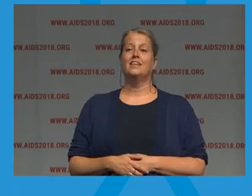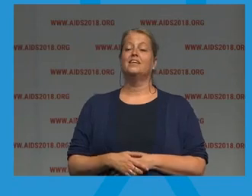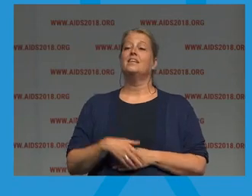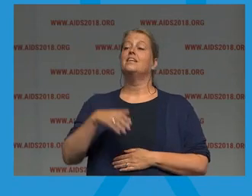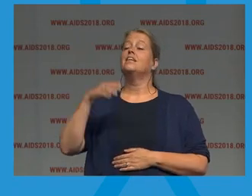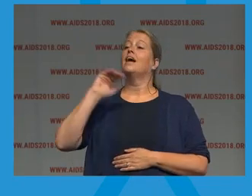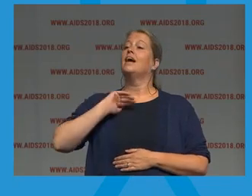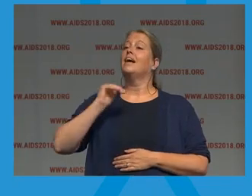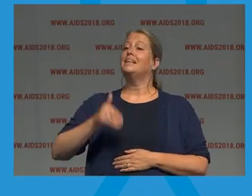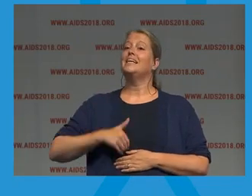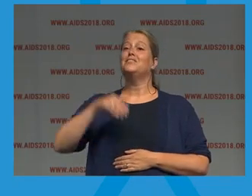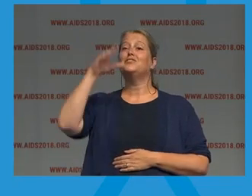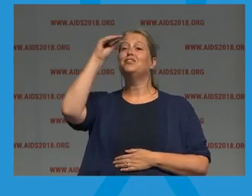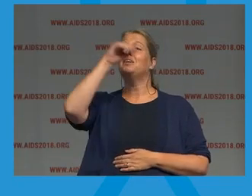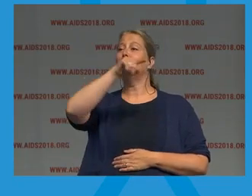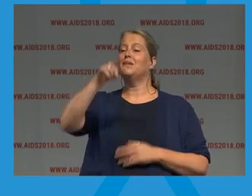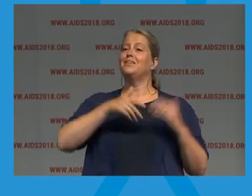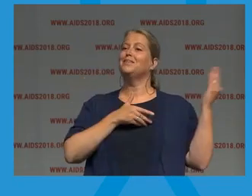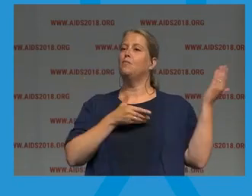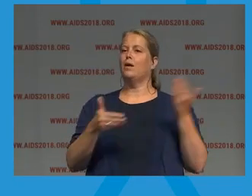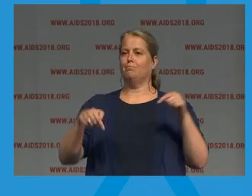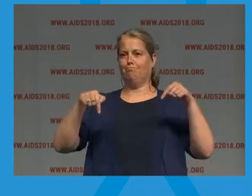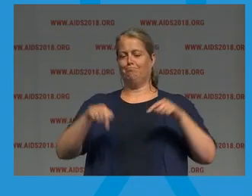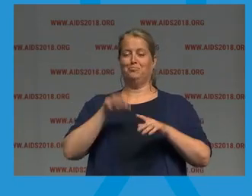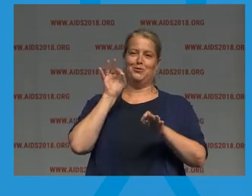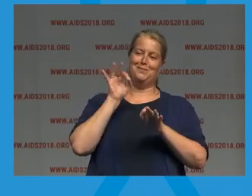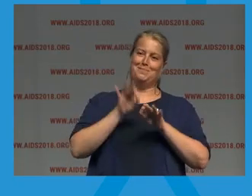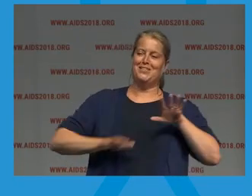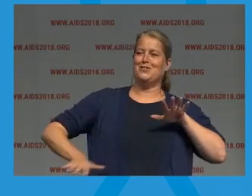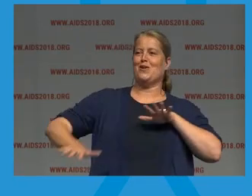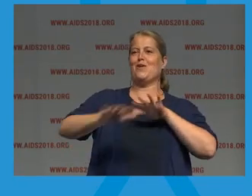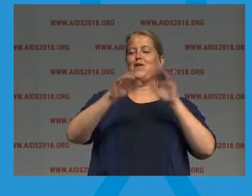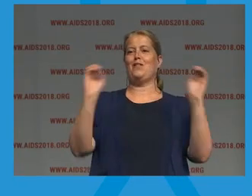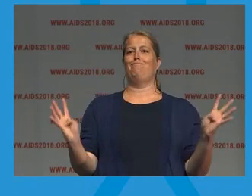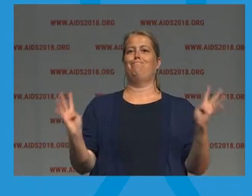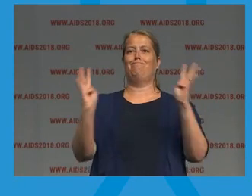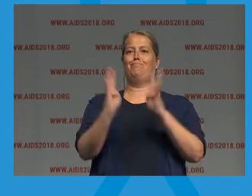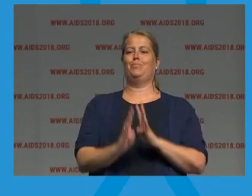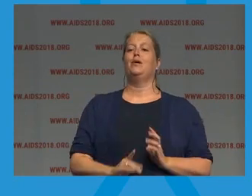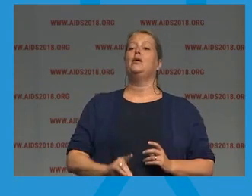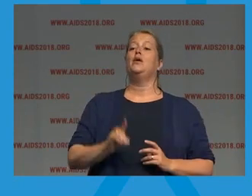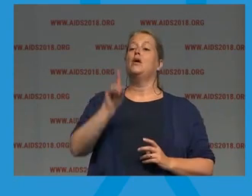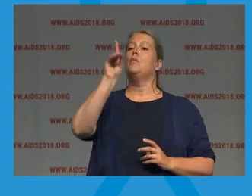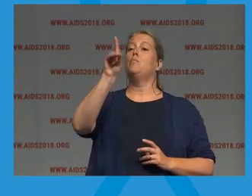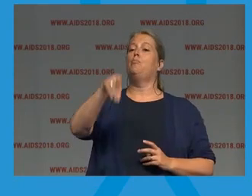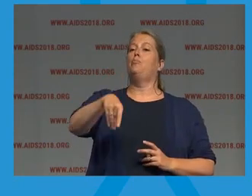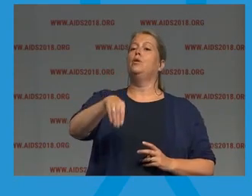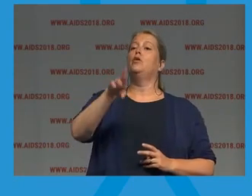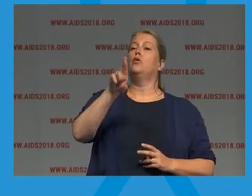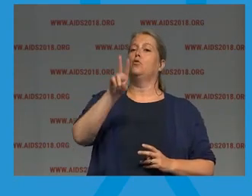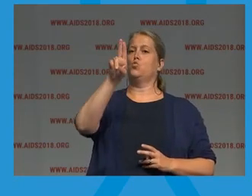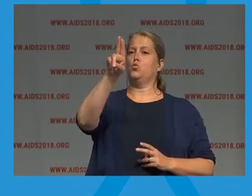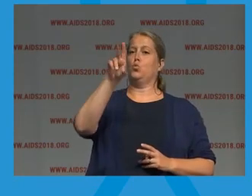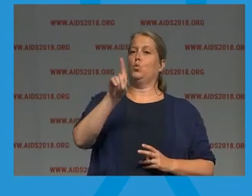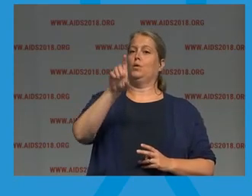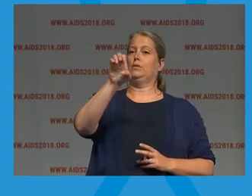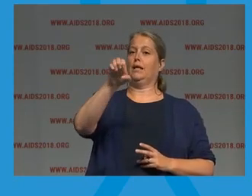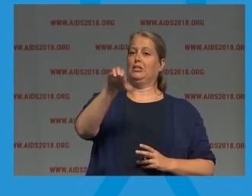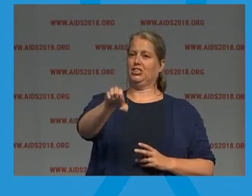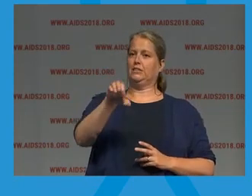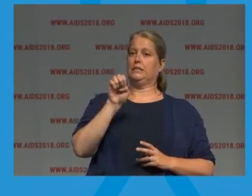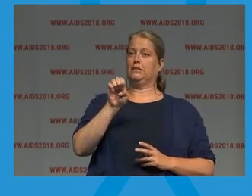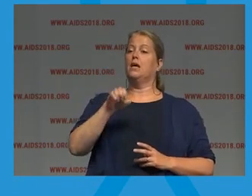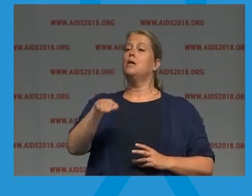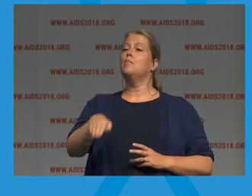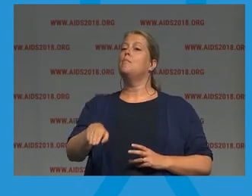Ladies and gentlemen, welcome to this special session, the Prudence Mabele legacy, and what a